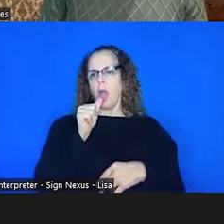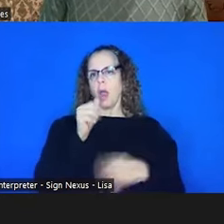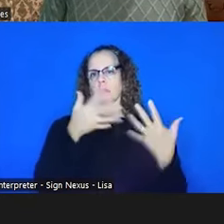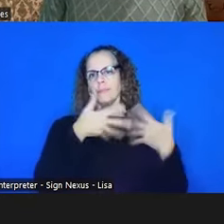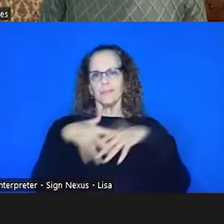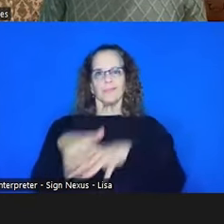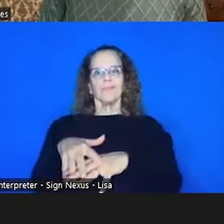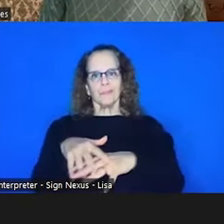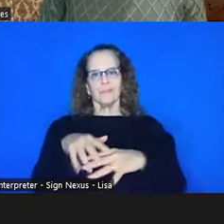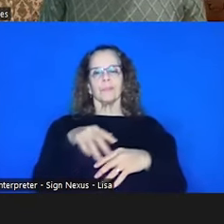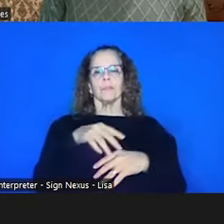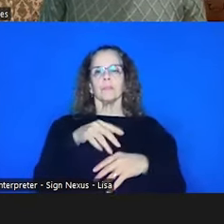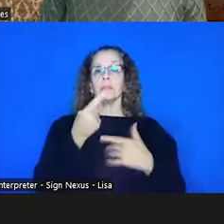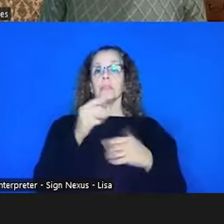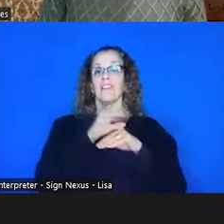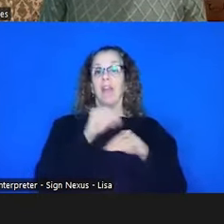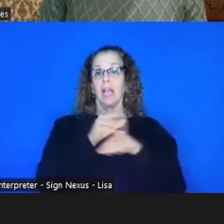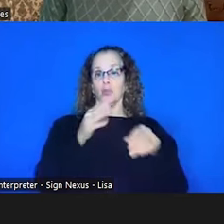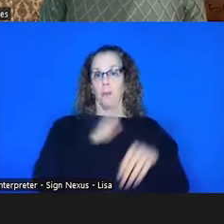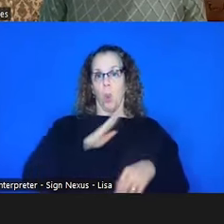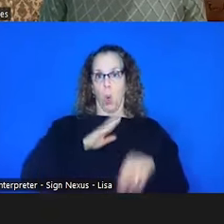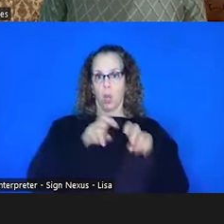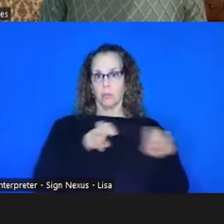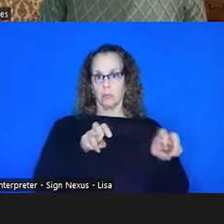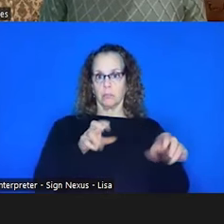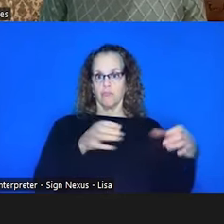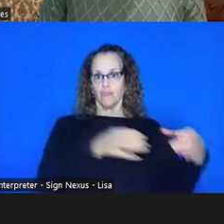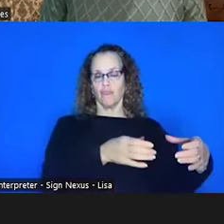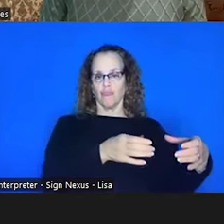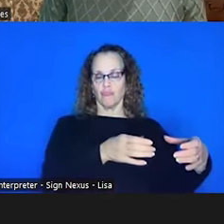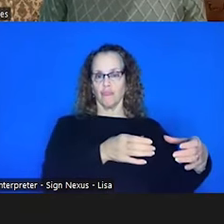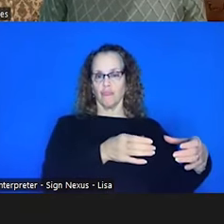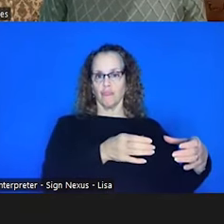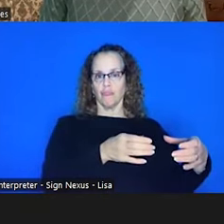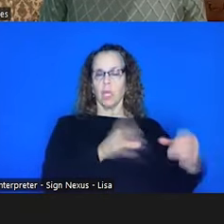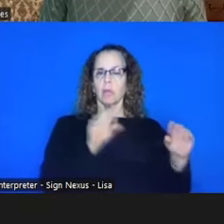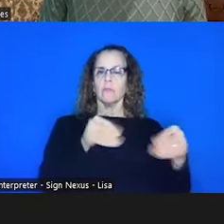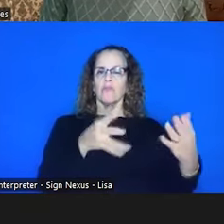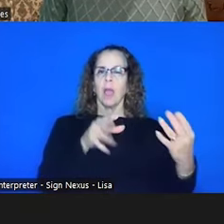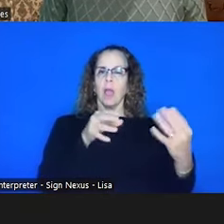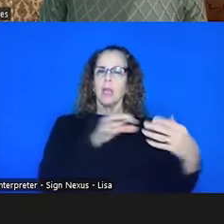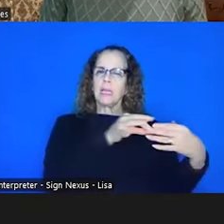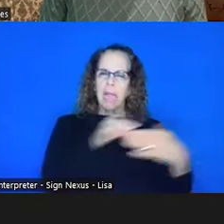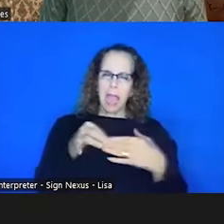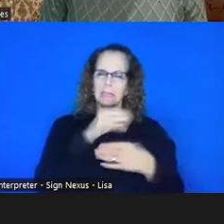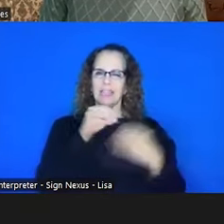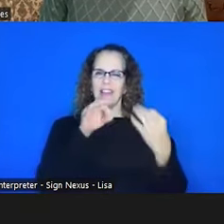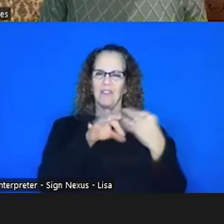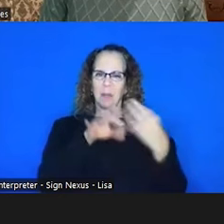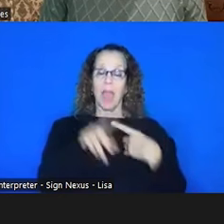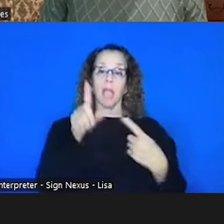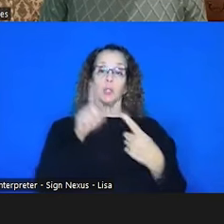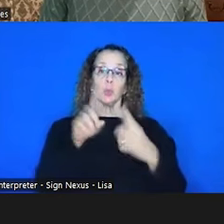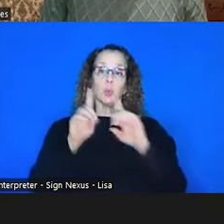board. You know, the purpose of that board is to provide, you know, guidance and feedback specifically to the Division of Disease